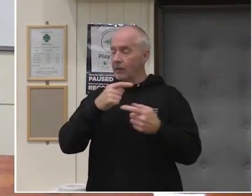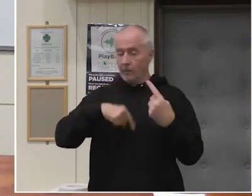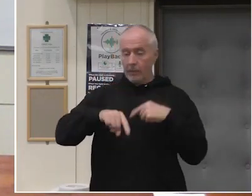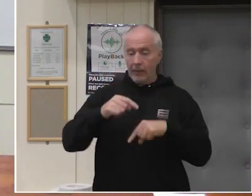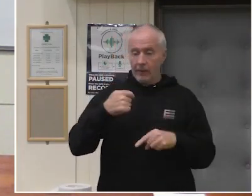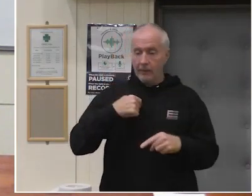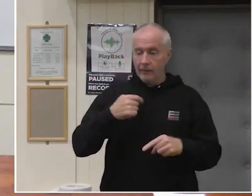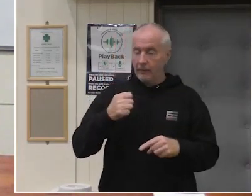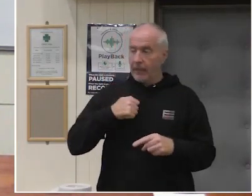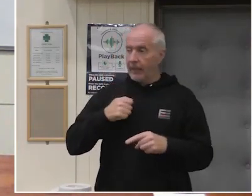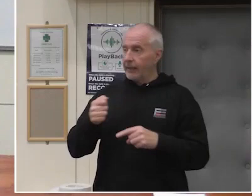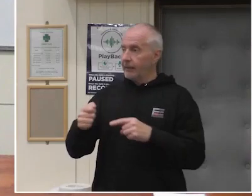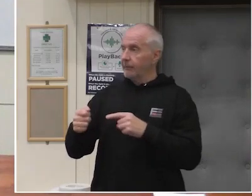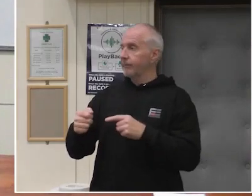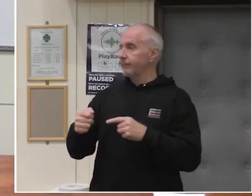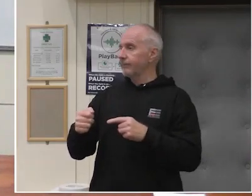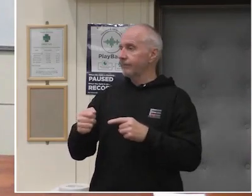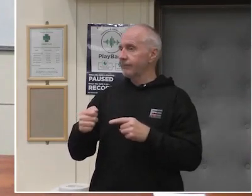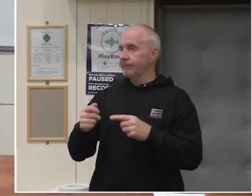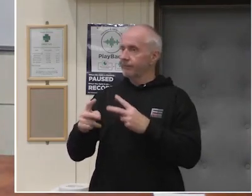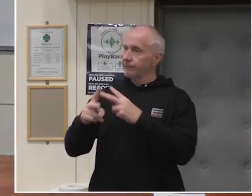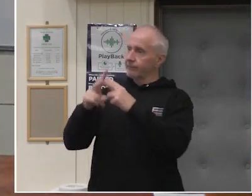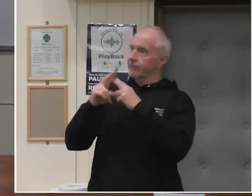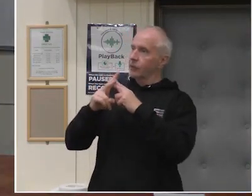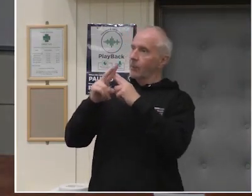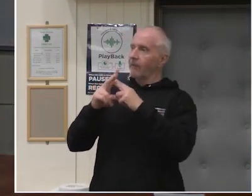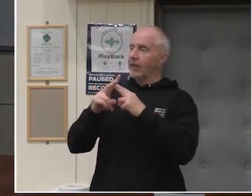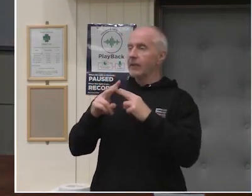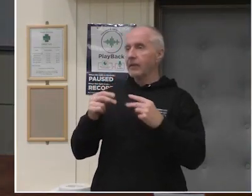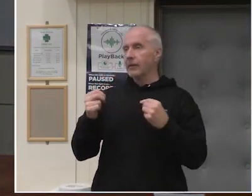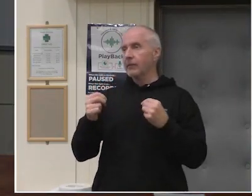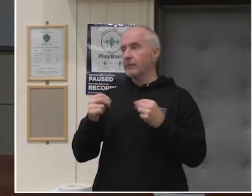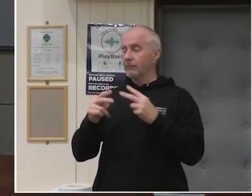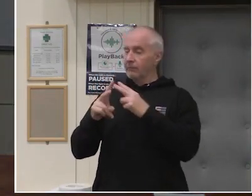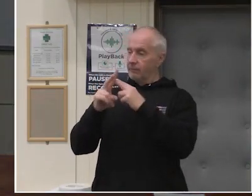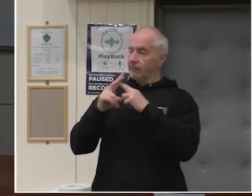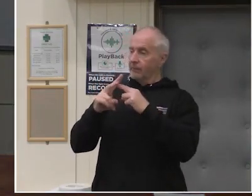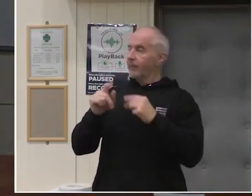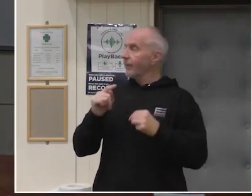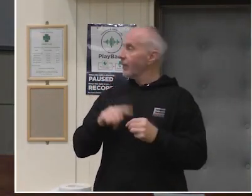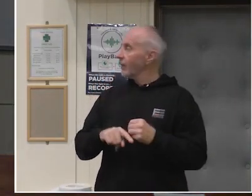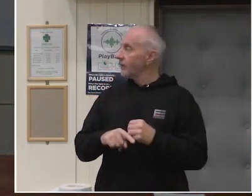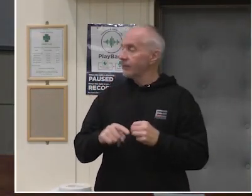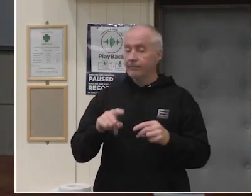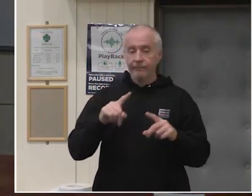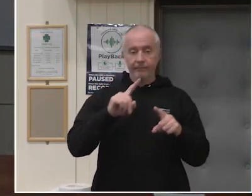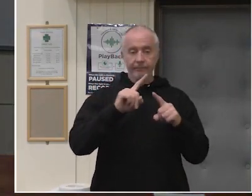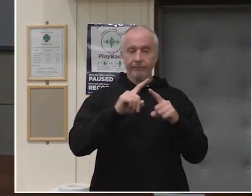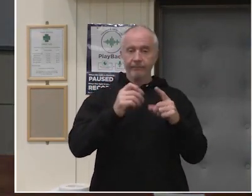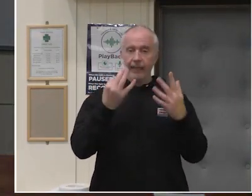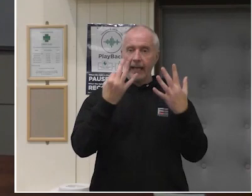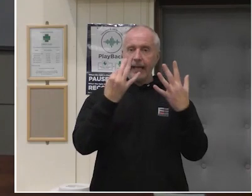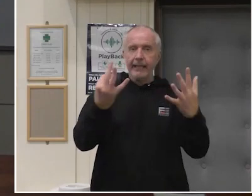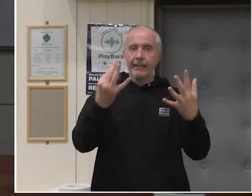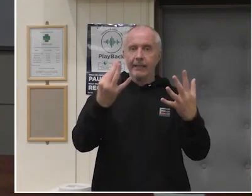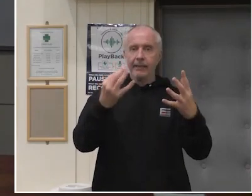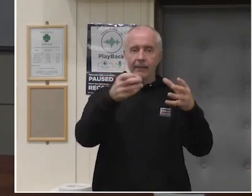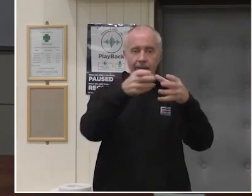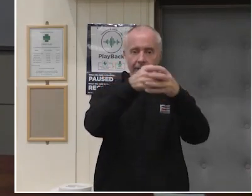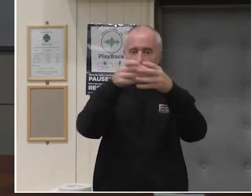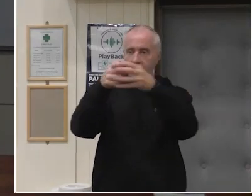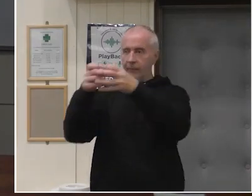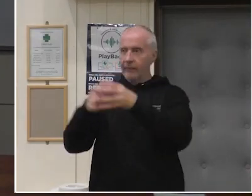one that my supervisor started a couple of years ago, and it's a collaboration between 8 institutes, and we have an